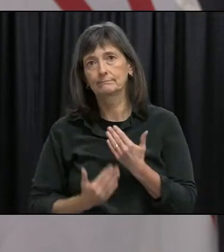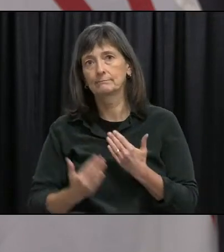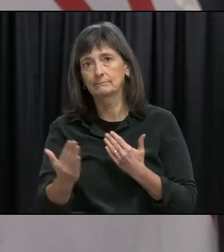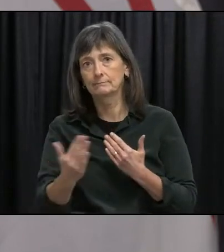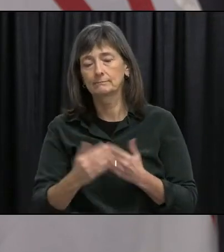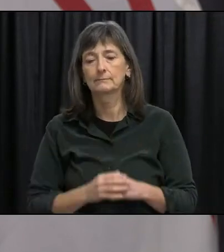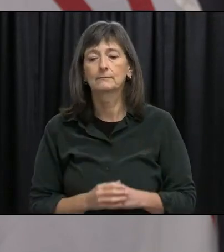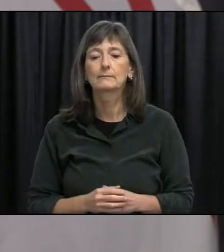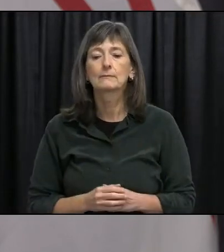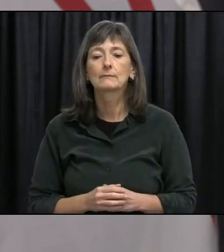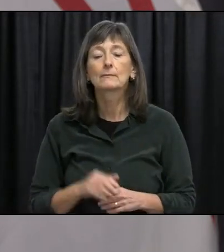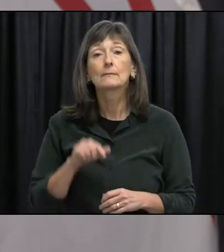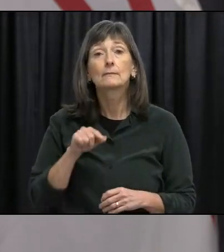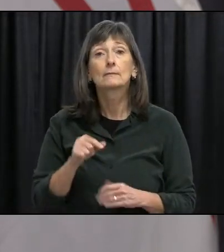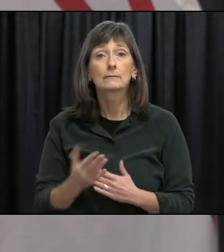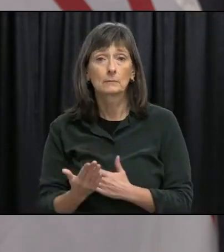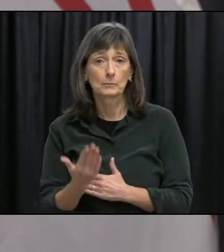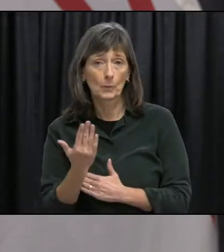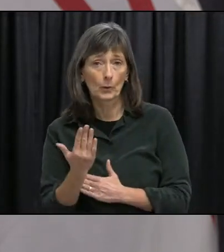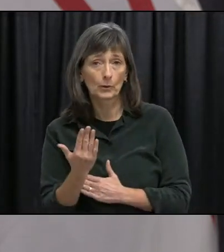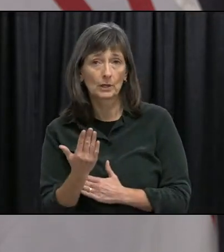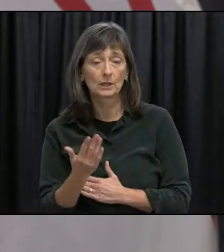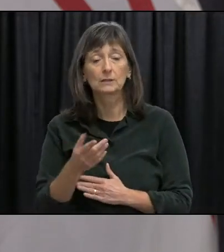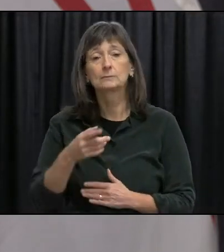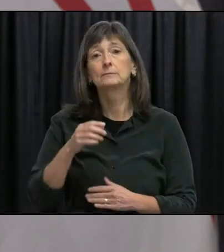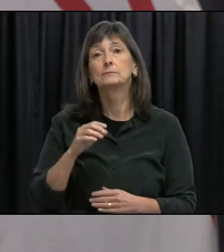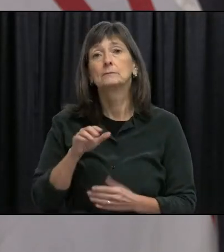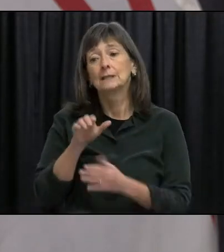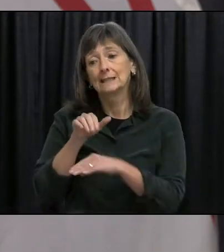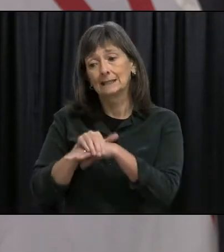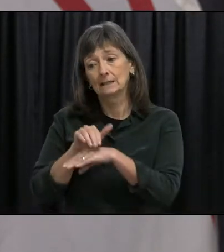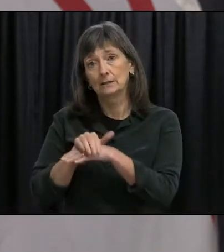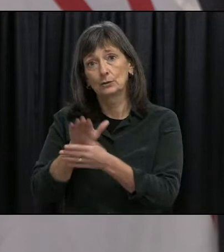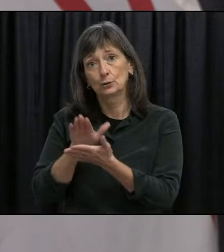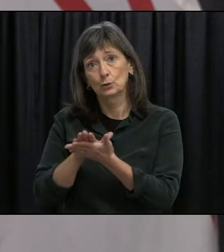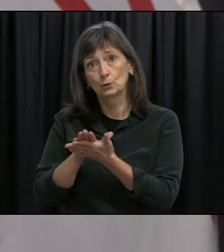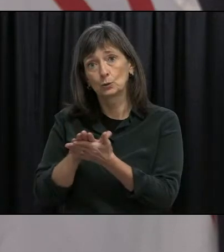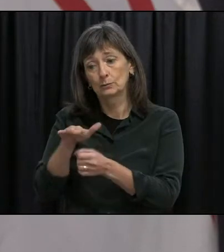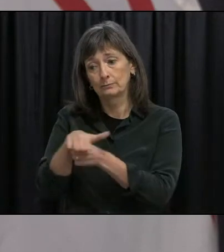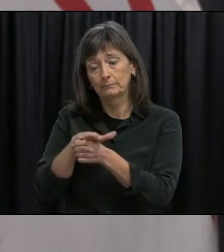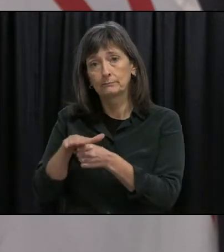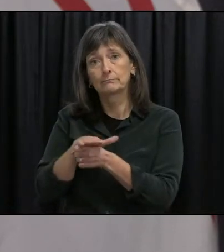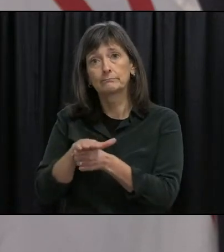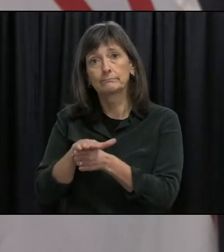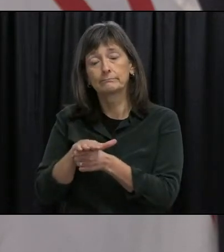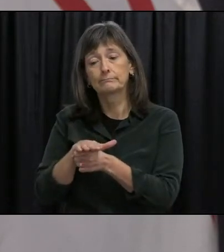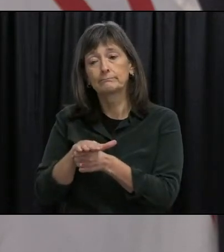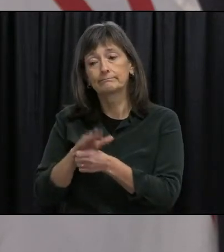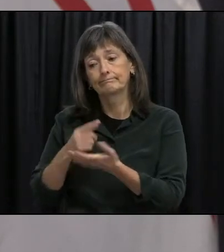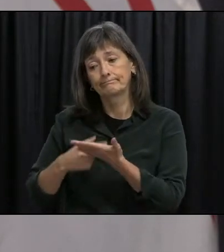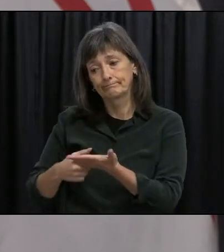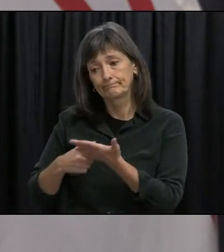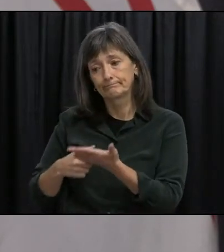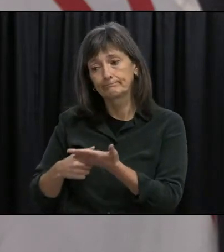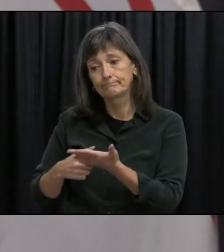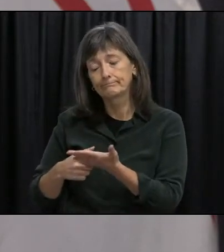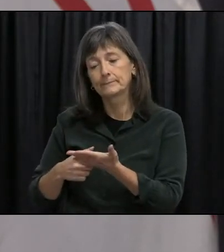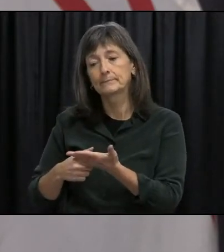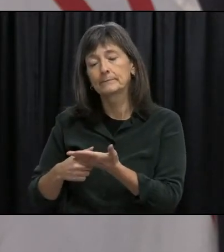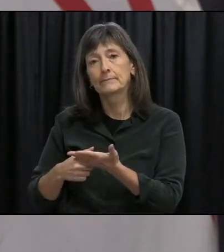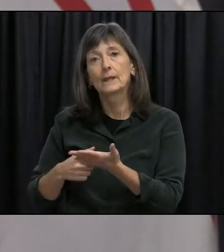This morning, in consultation with the English School District, we made the decision to temporarily